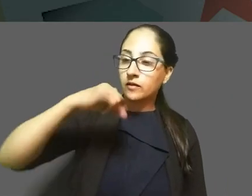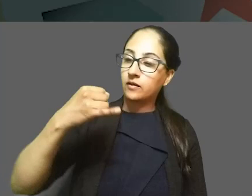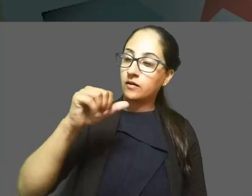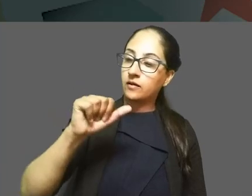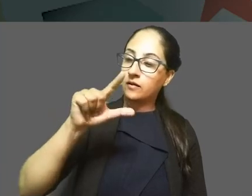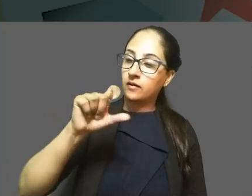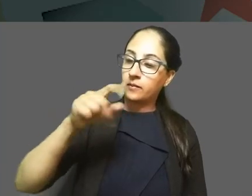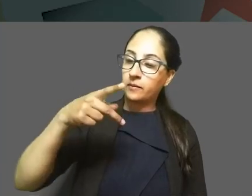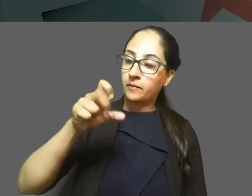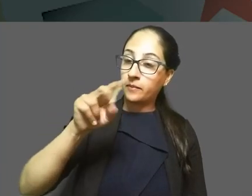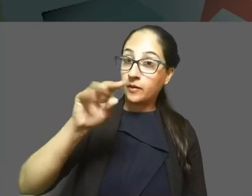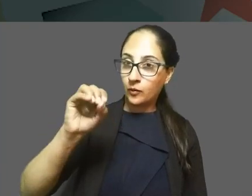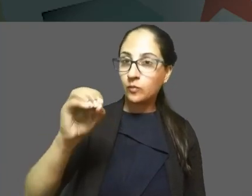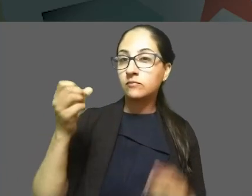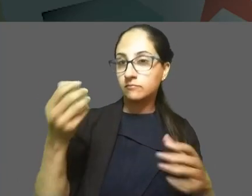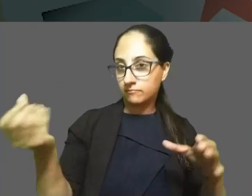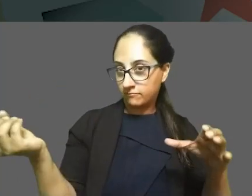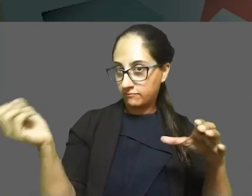jalapenos.